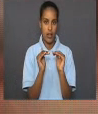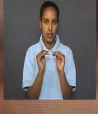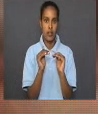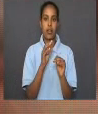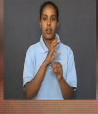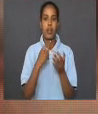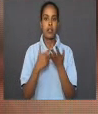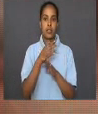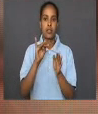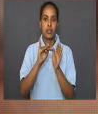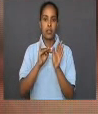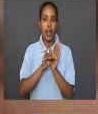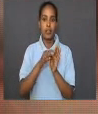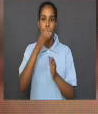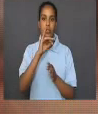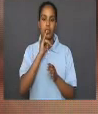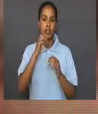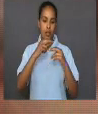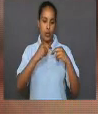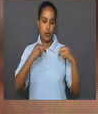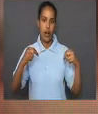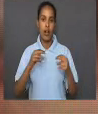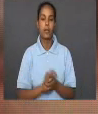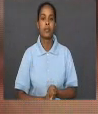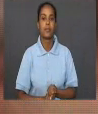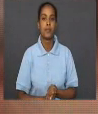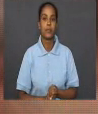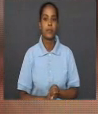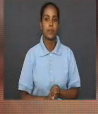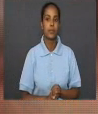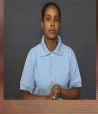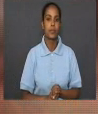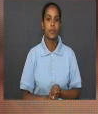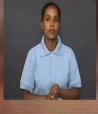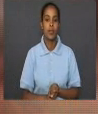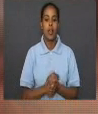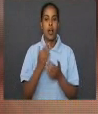equal, then the salt solution is neutral.